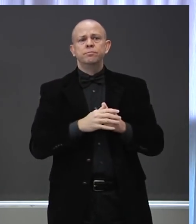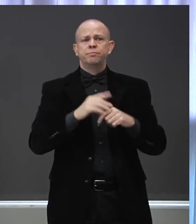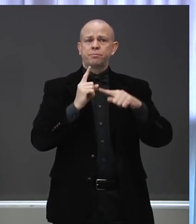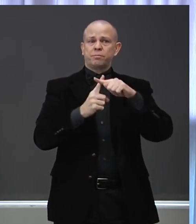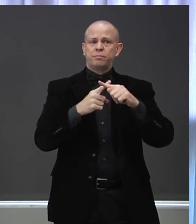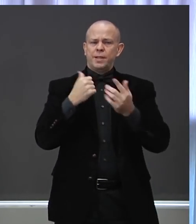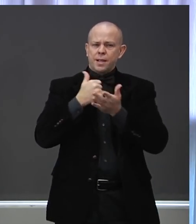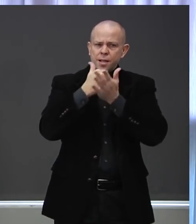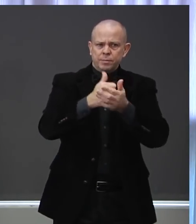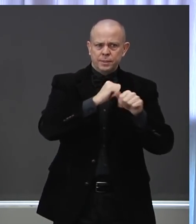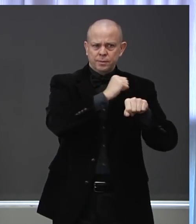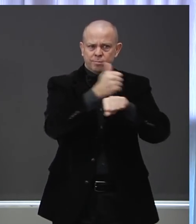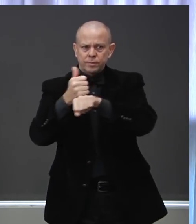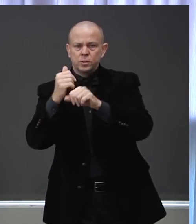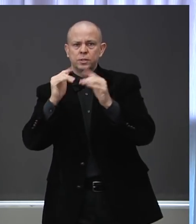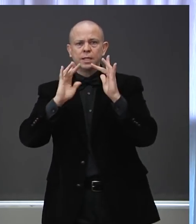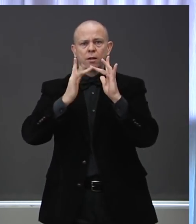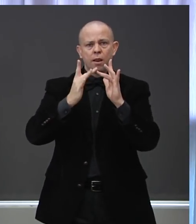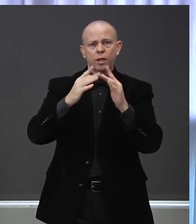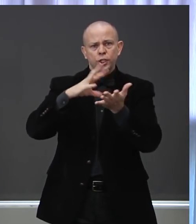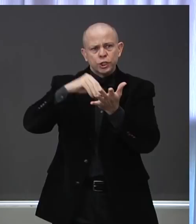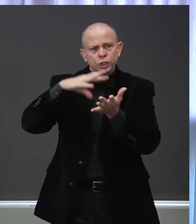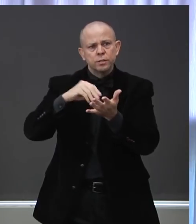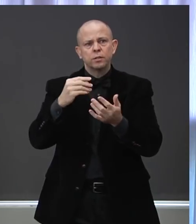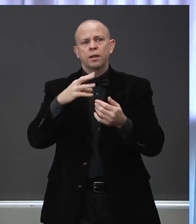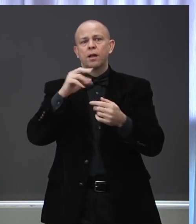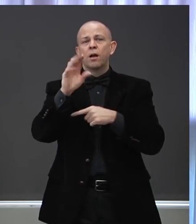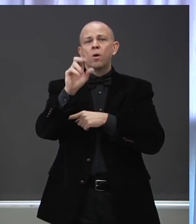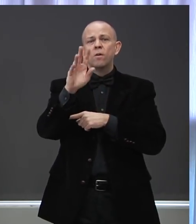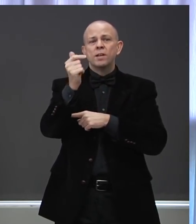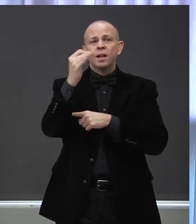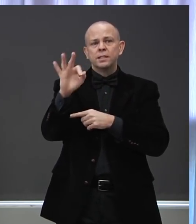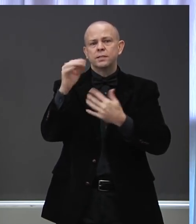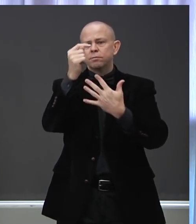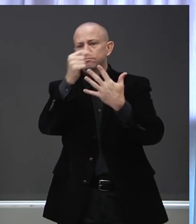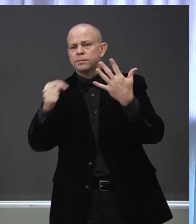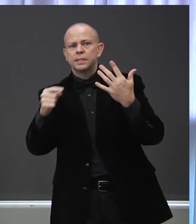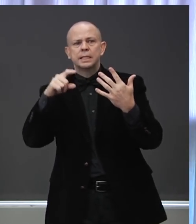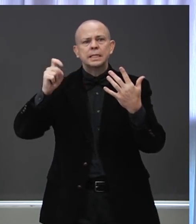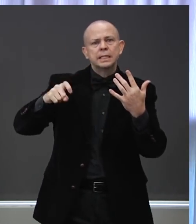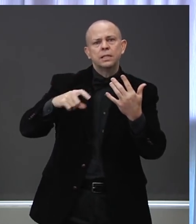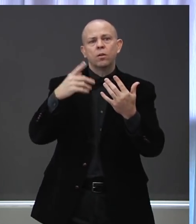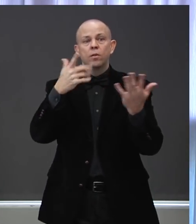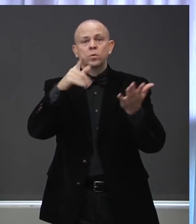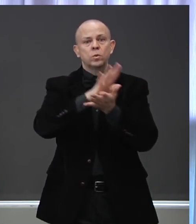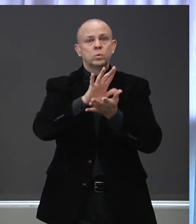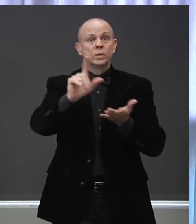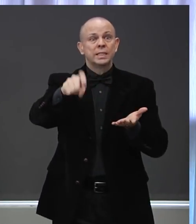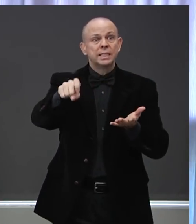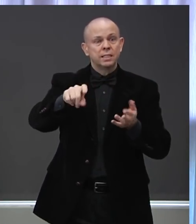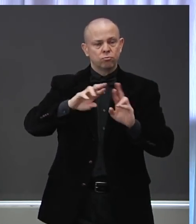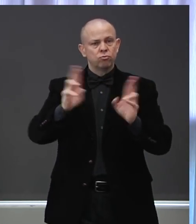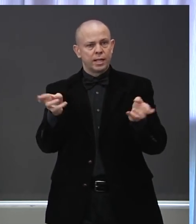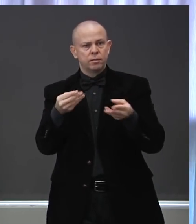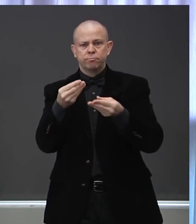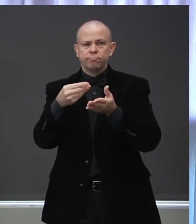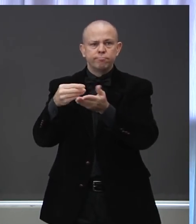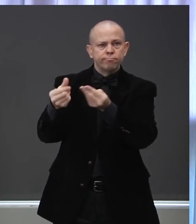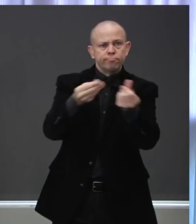other COVID-19 related expenses that schools are facing. So that's a resource that they have.